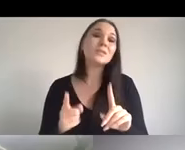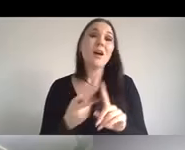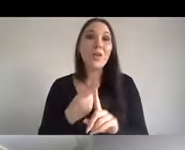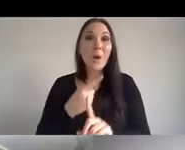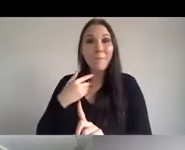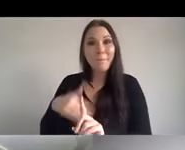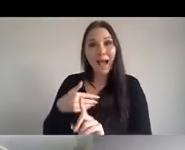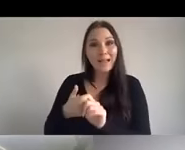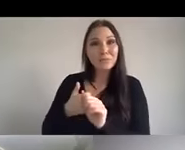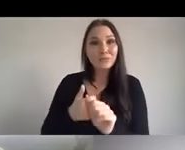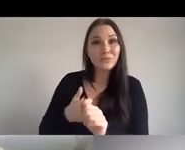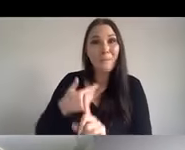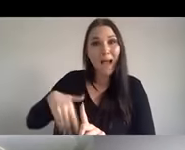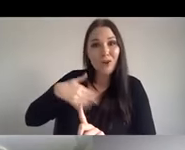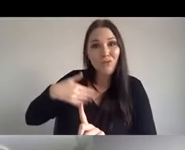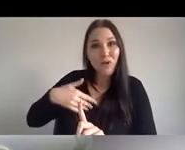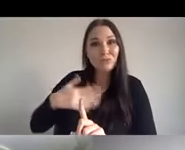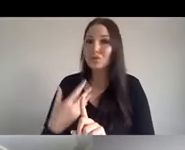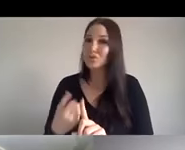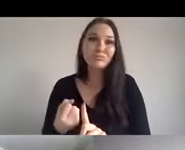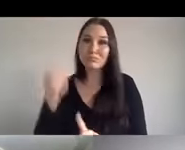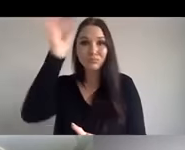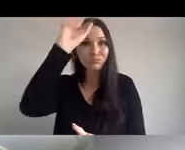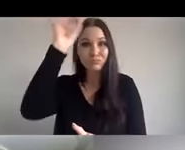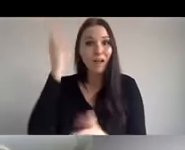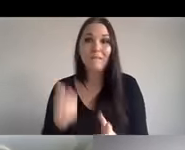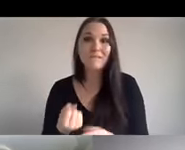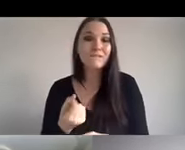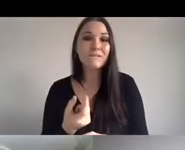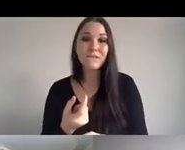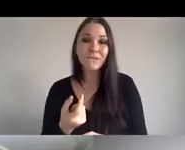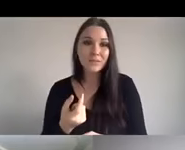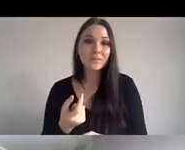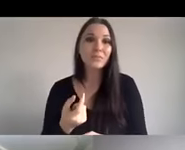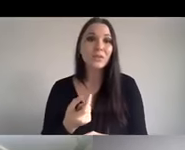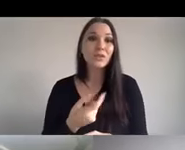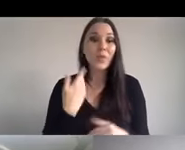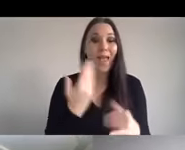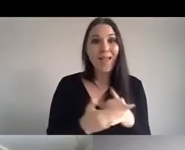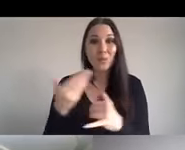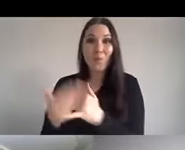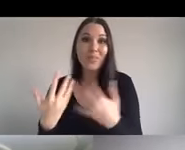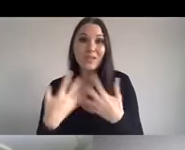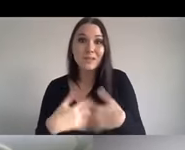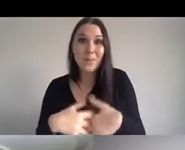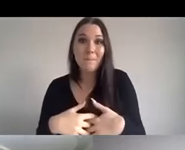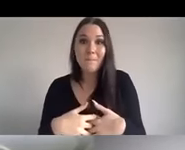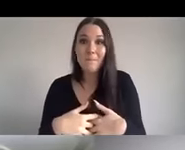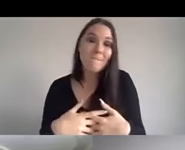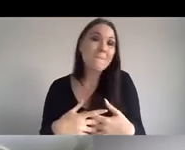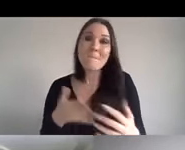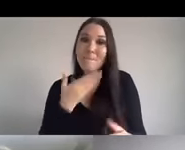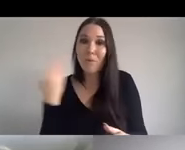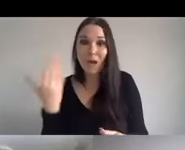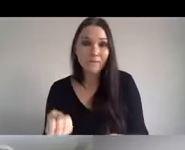backend background often to pull off the end-to-end system. On the other hand, we've